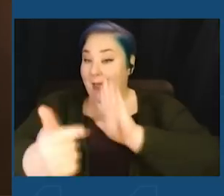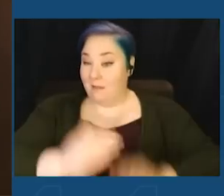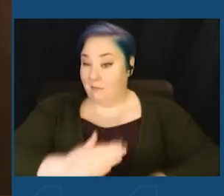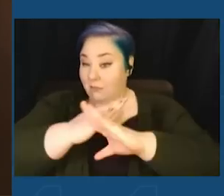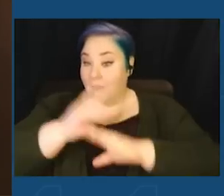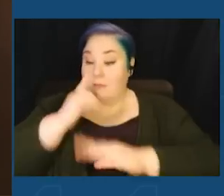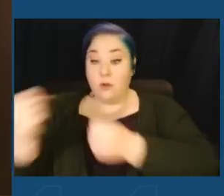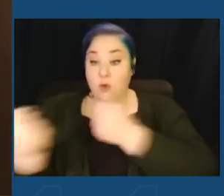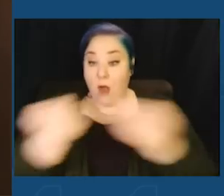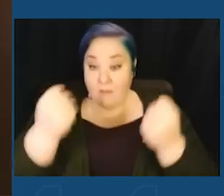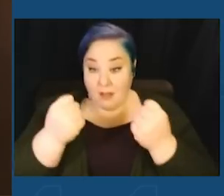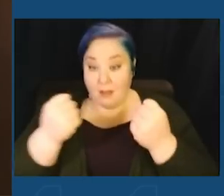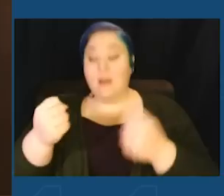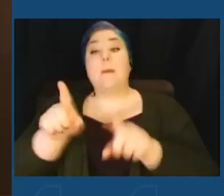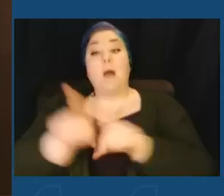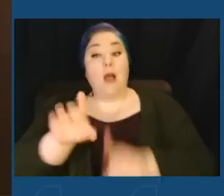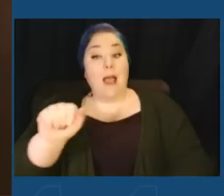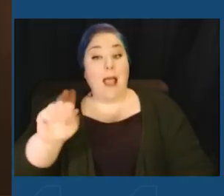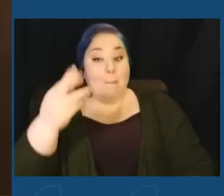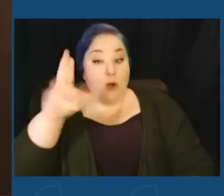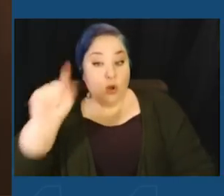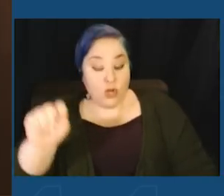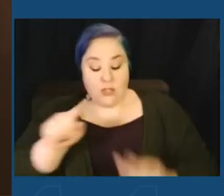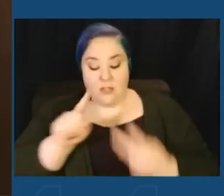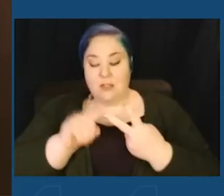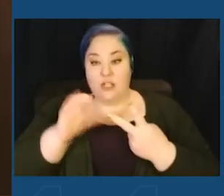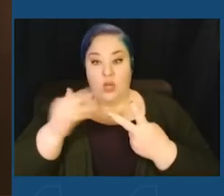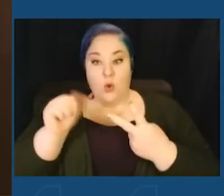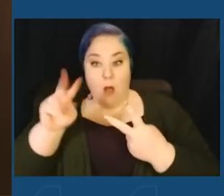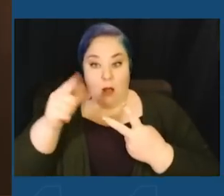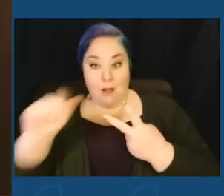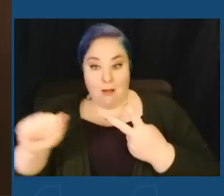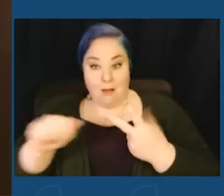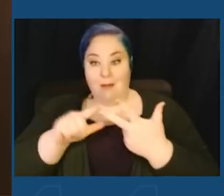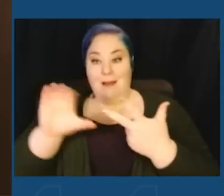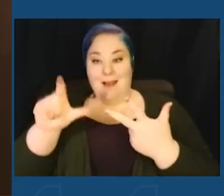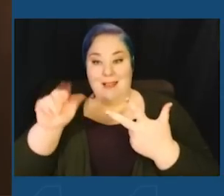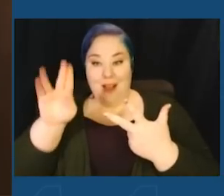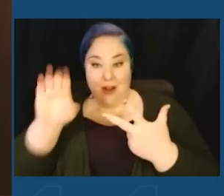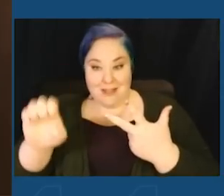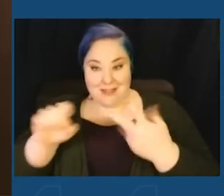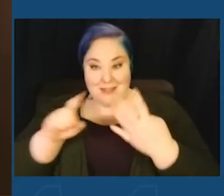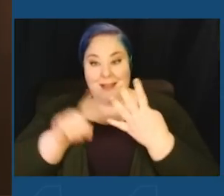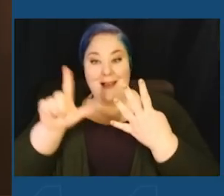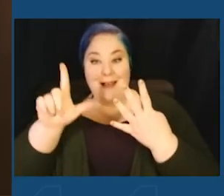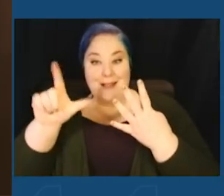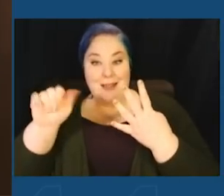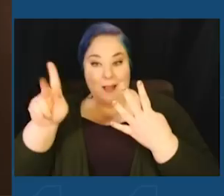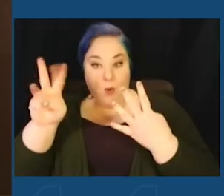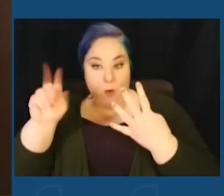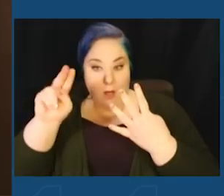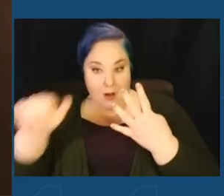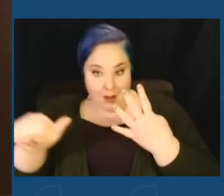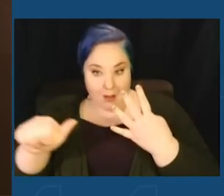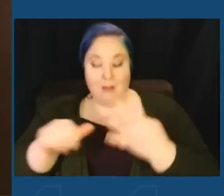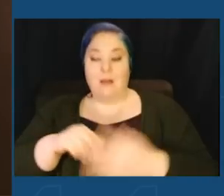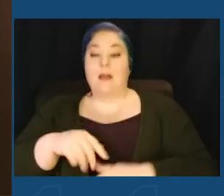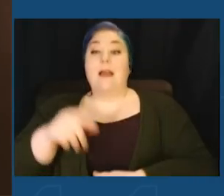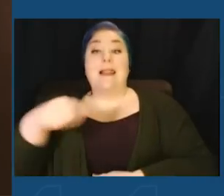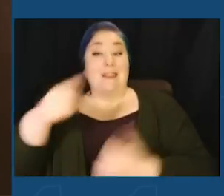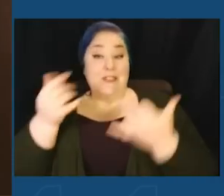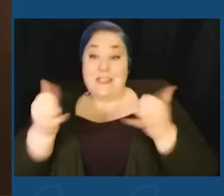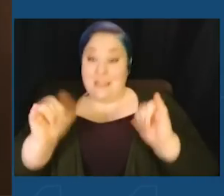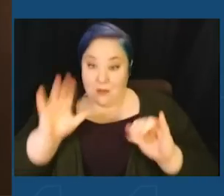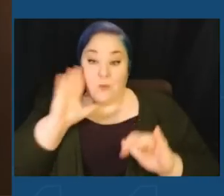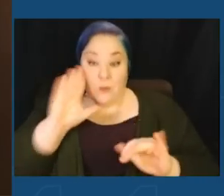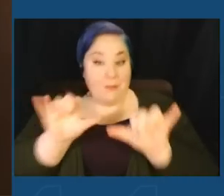Amherst, Cheektowaga, Evans, Hamburg, Clarence, and the city of Lackawanna. At this point, those are all going to stay into